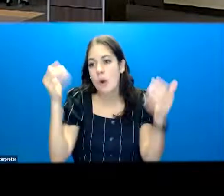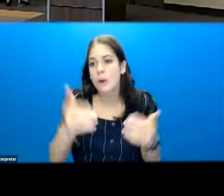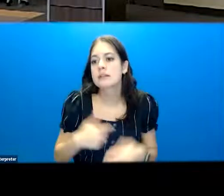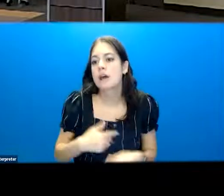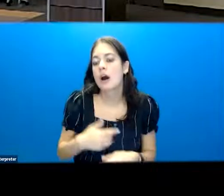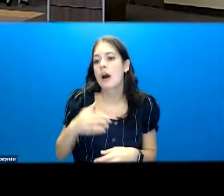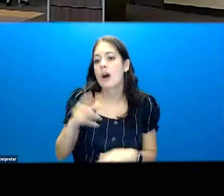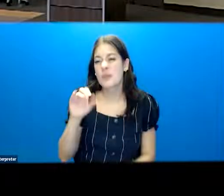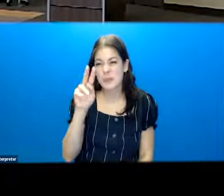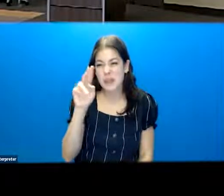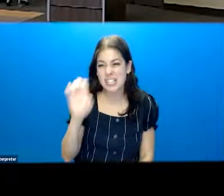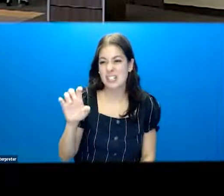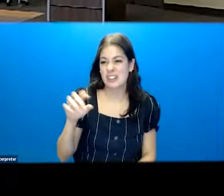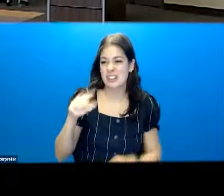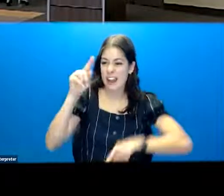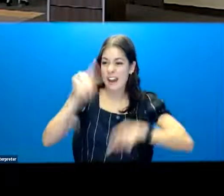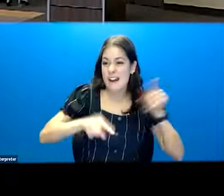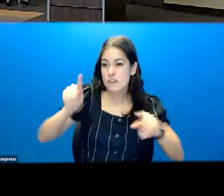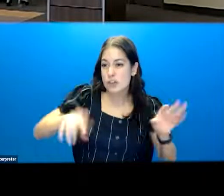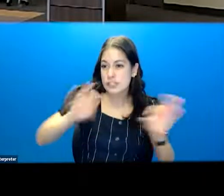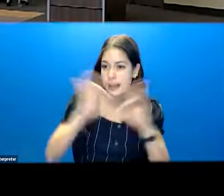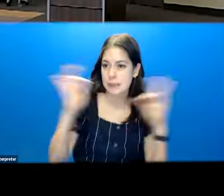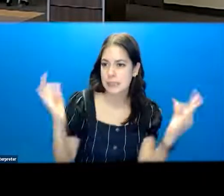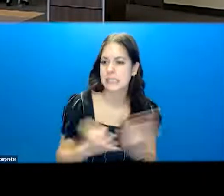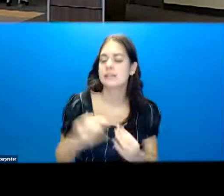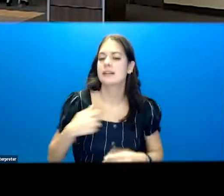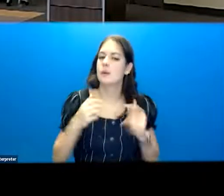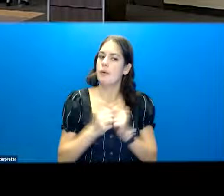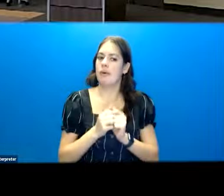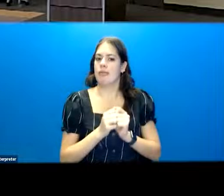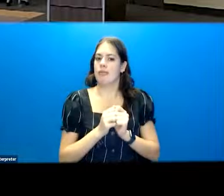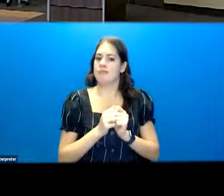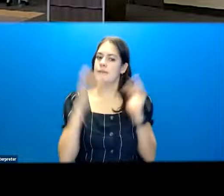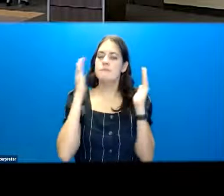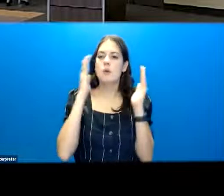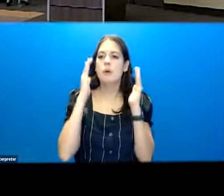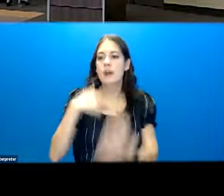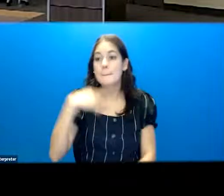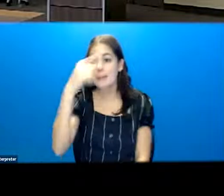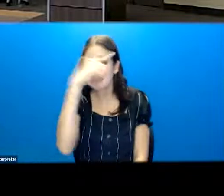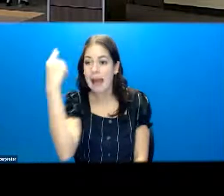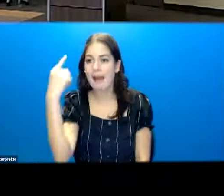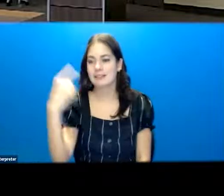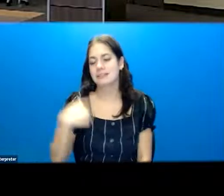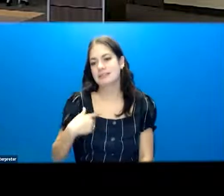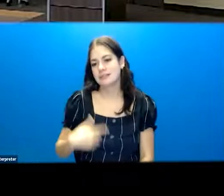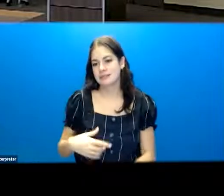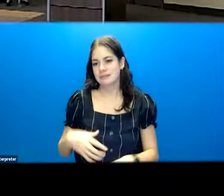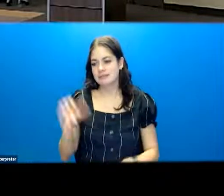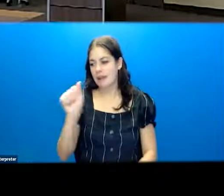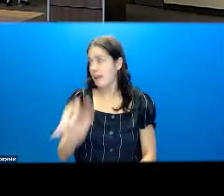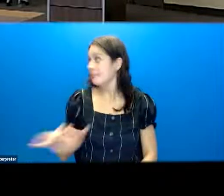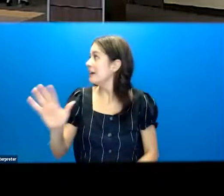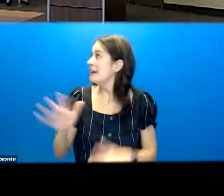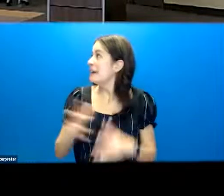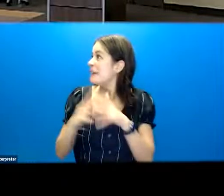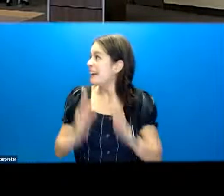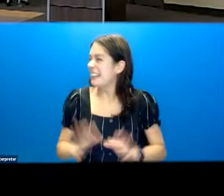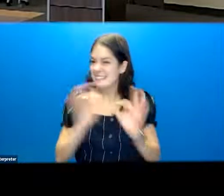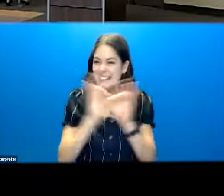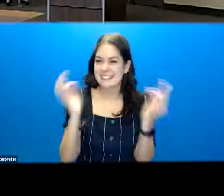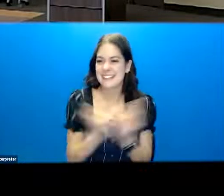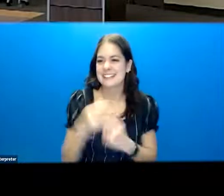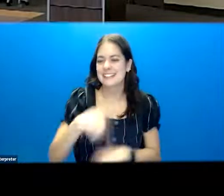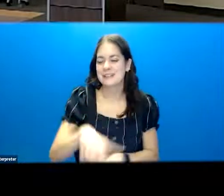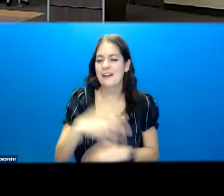on racially and ethnically diverse families with a big attention on Black African American families. And so that's where a